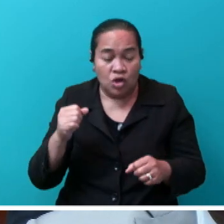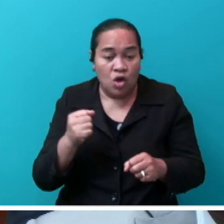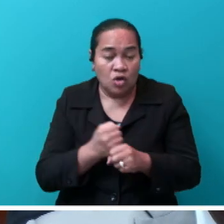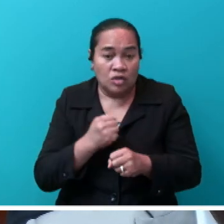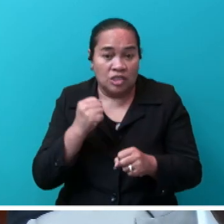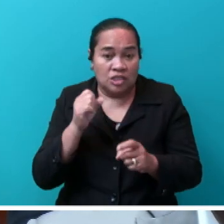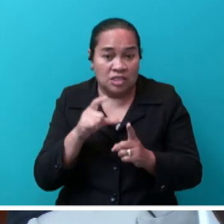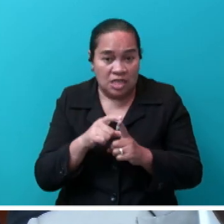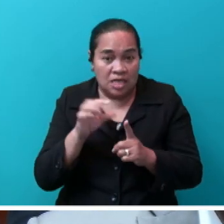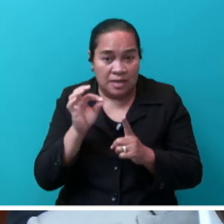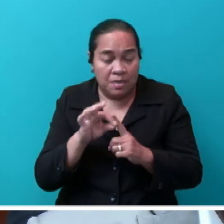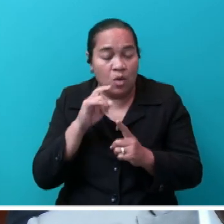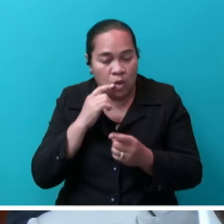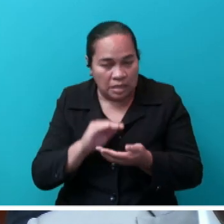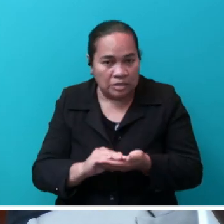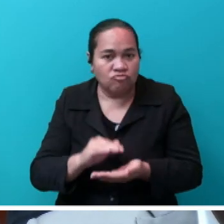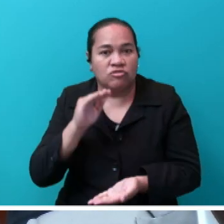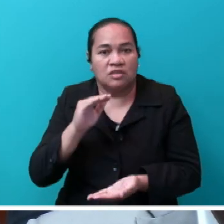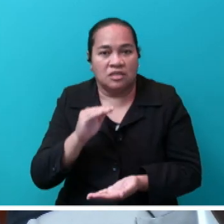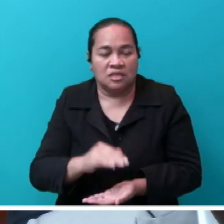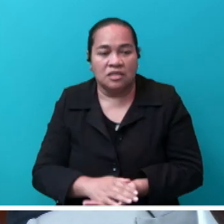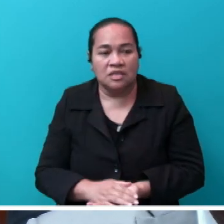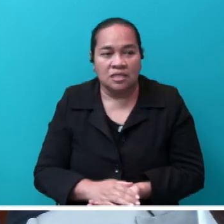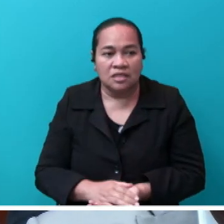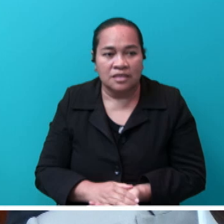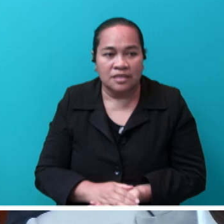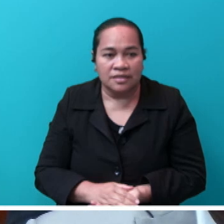GDP, will increase